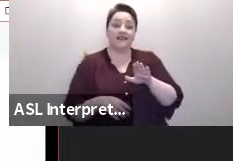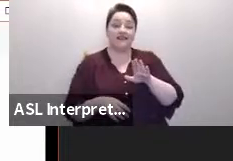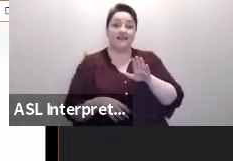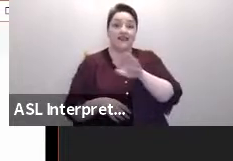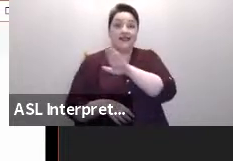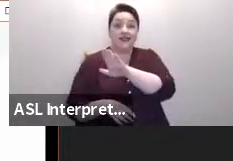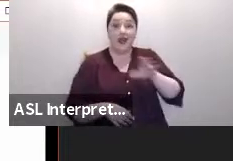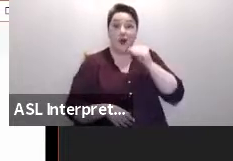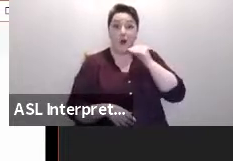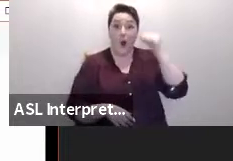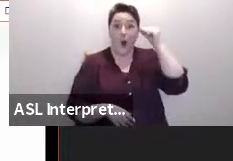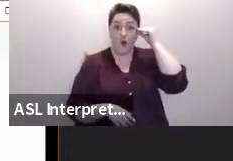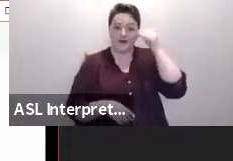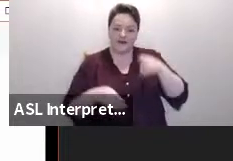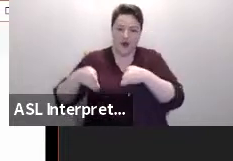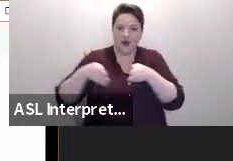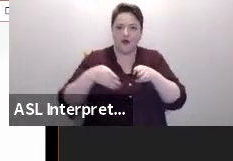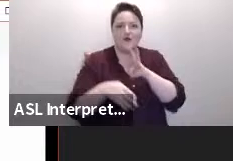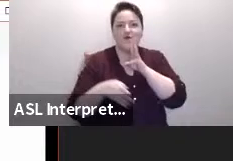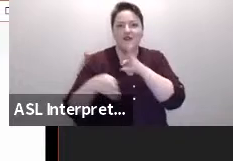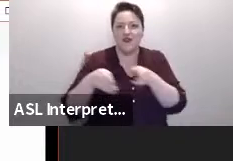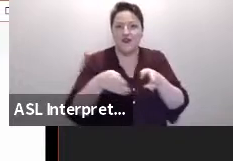and Willamette rivers.